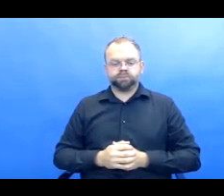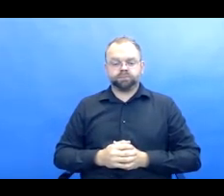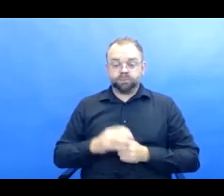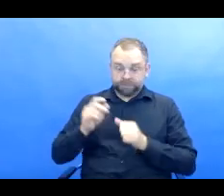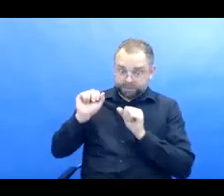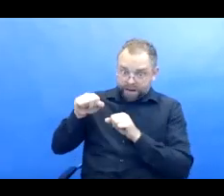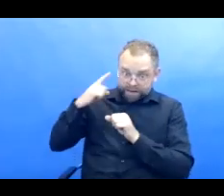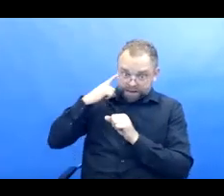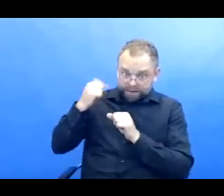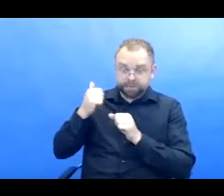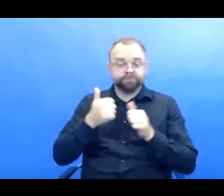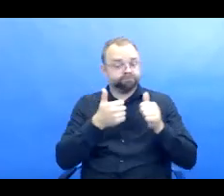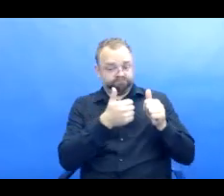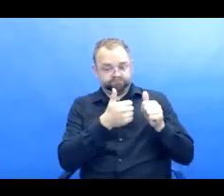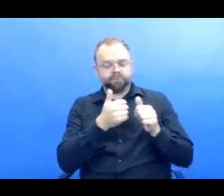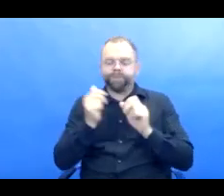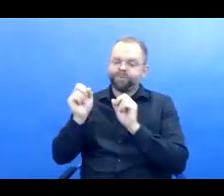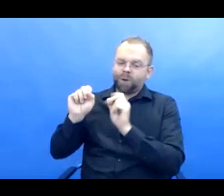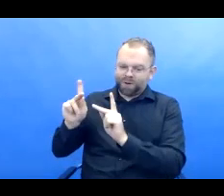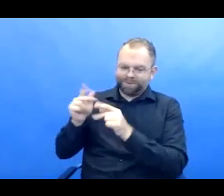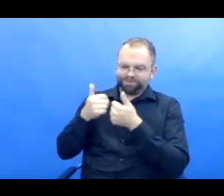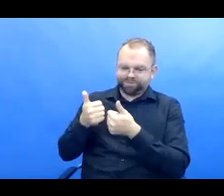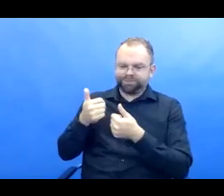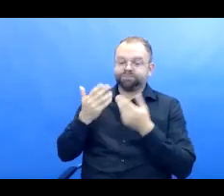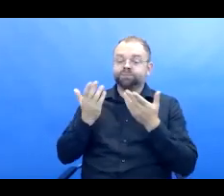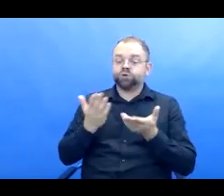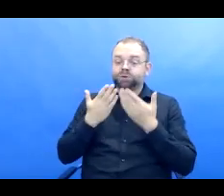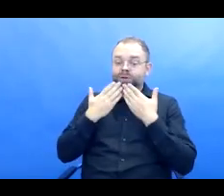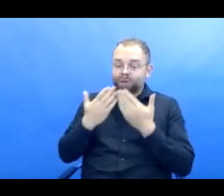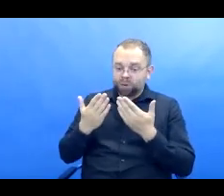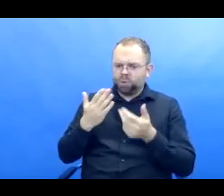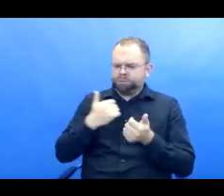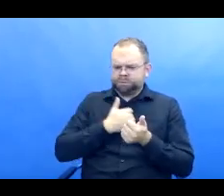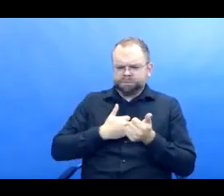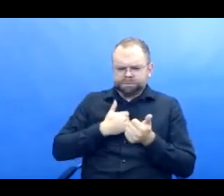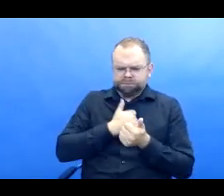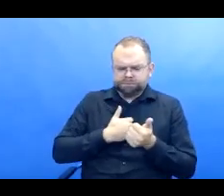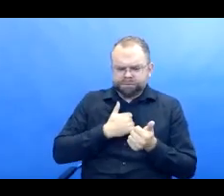thank you for this. Sorry, my connection is like not proper. So